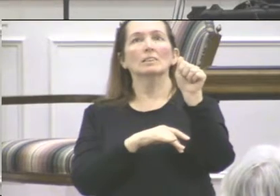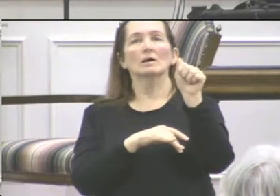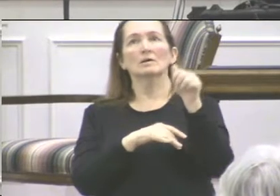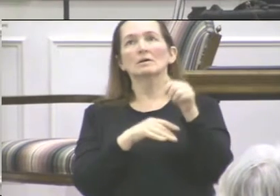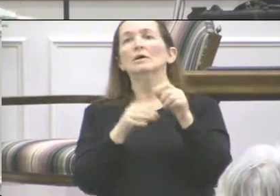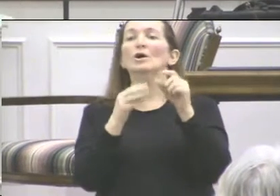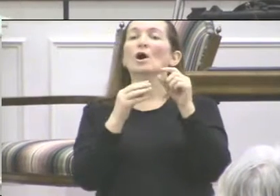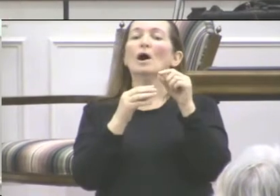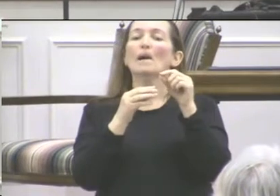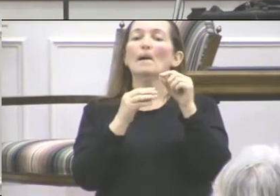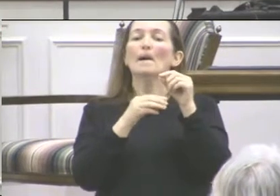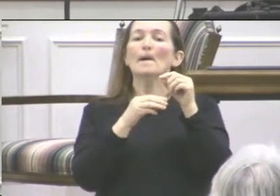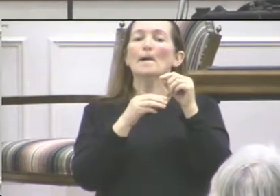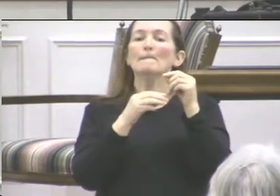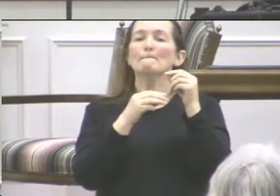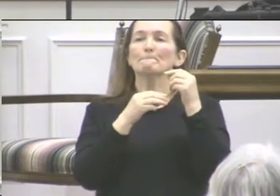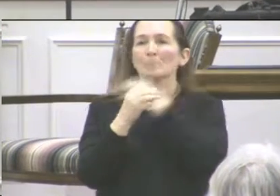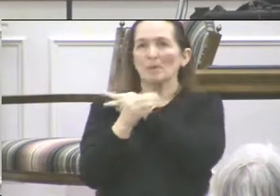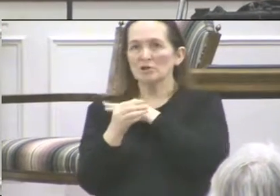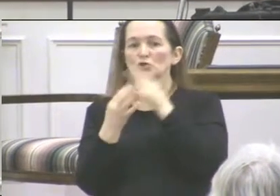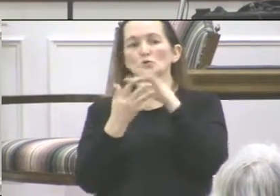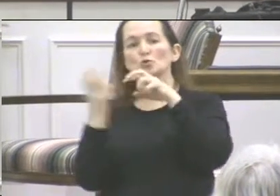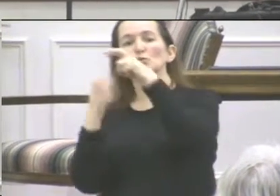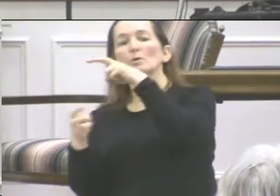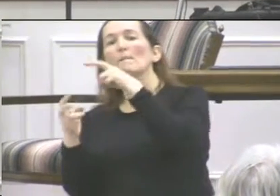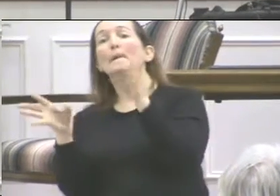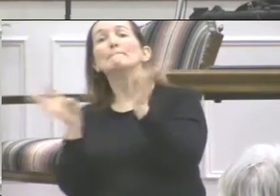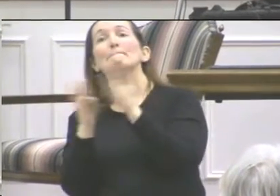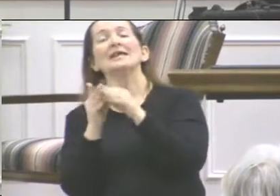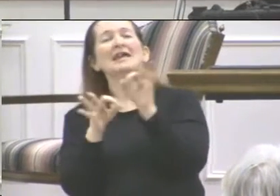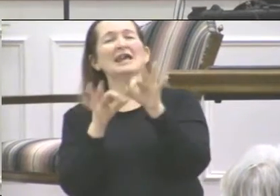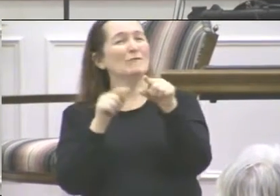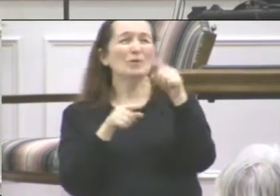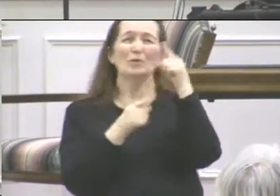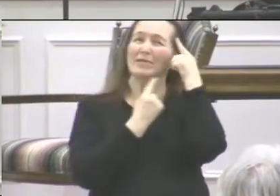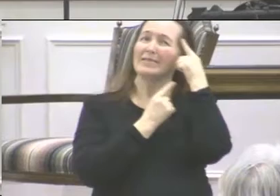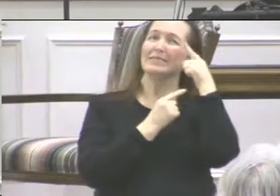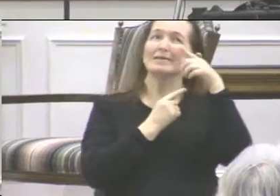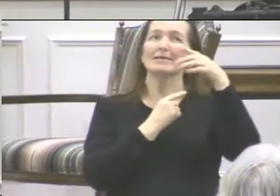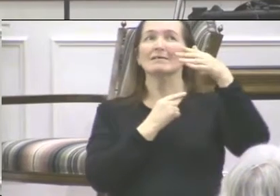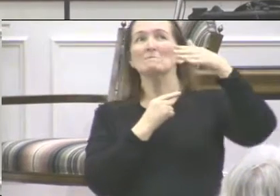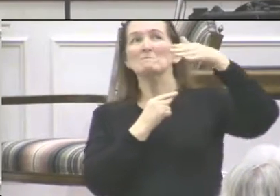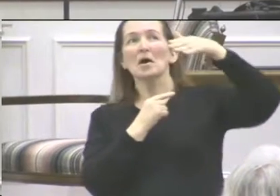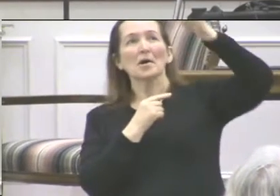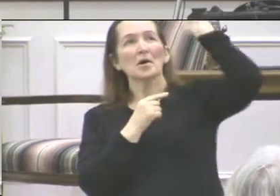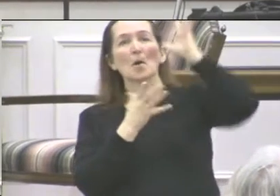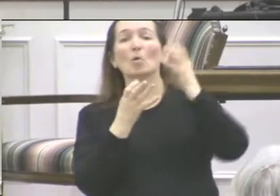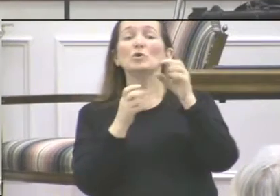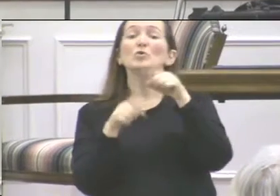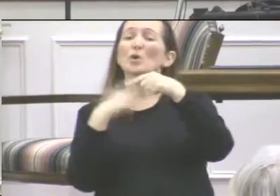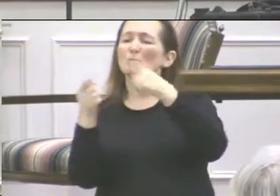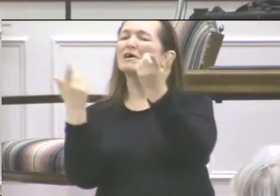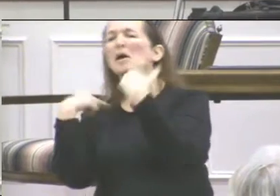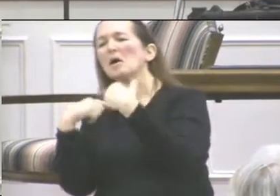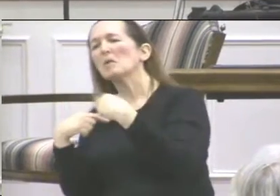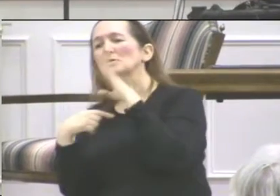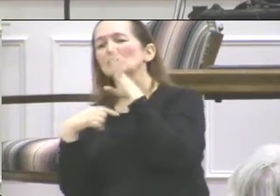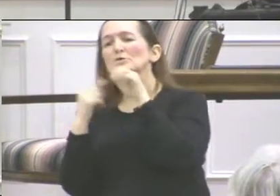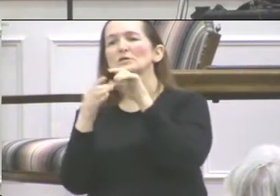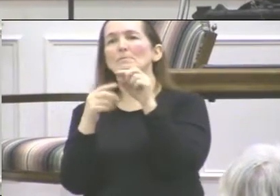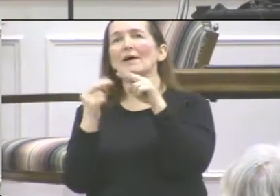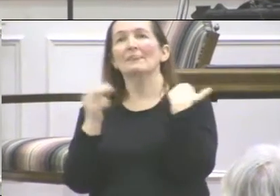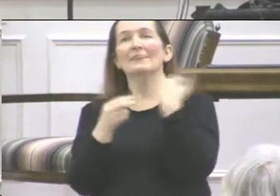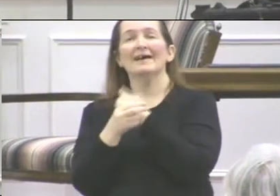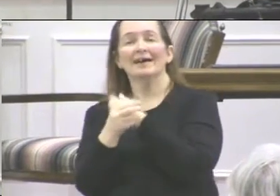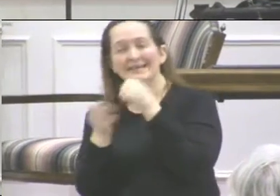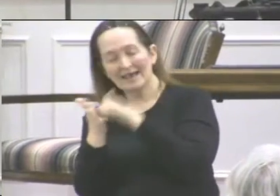if you feel God calling you to go, just come tonight, try and see what it's all about, and get some information on that. Also, today, there's a Deaky meeting at